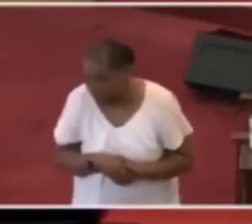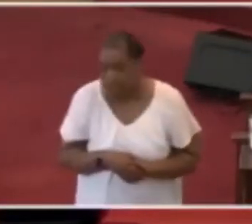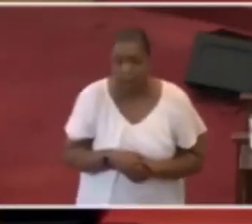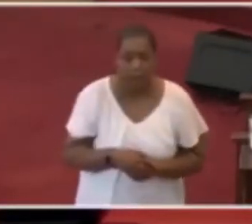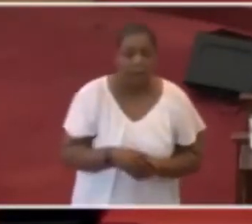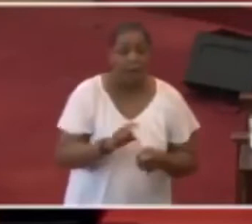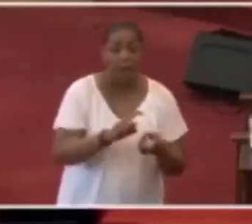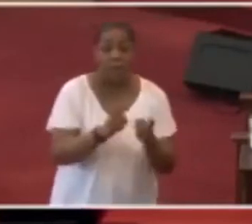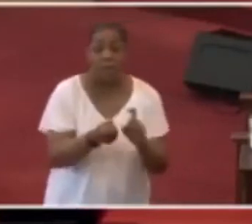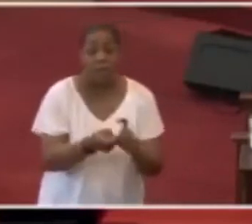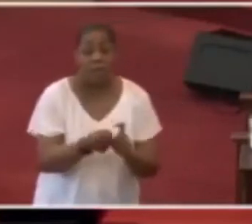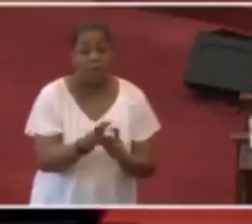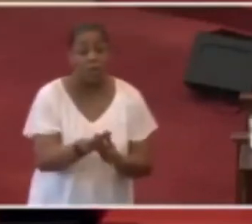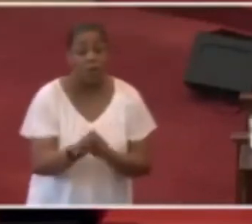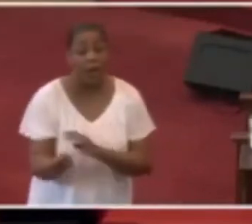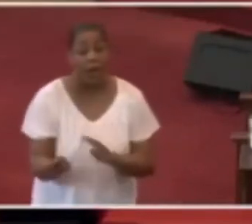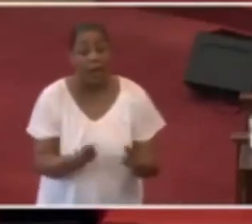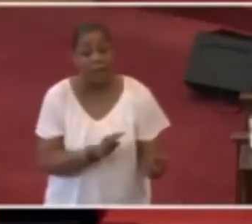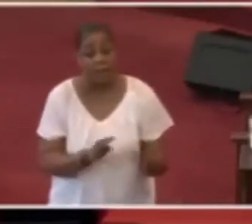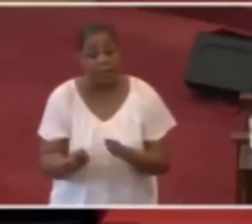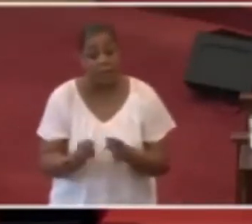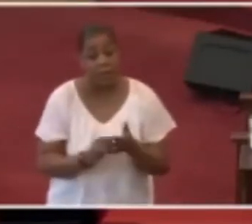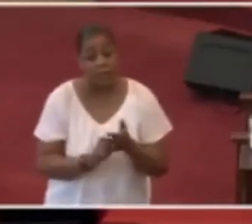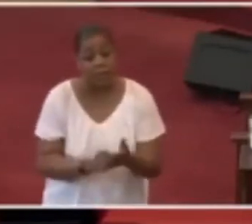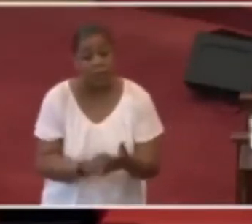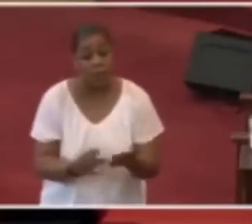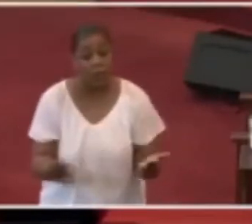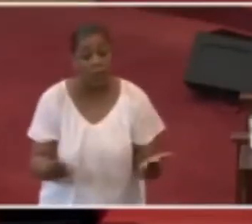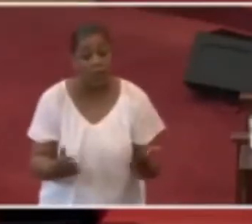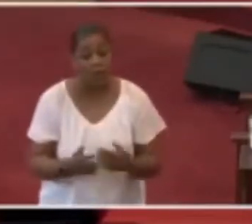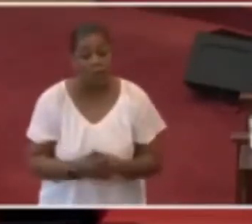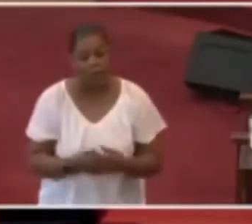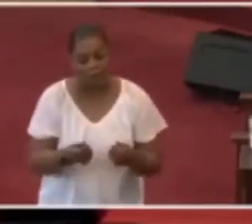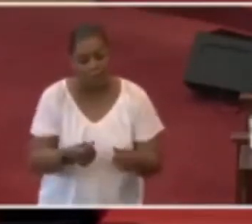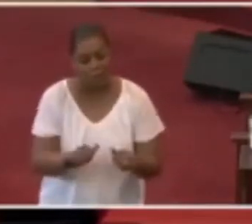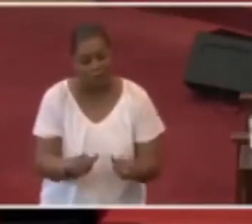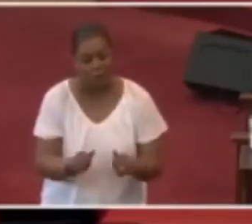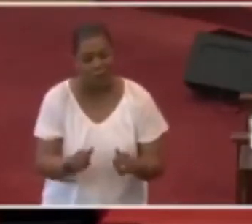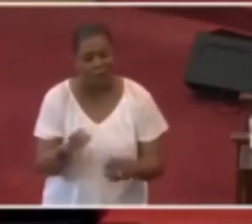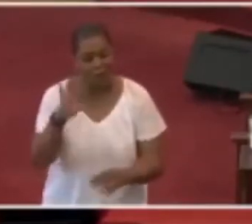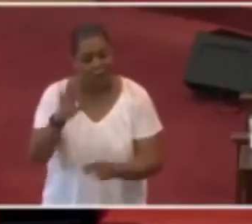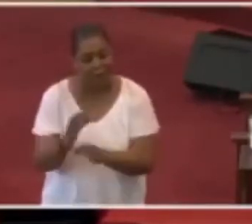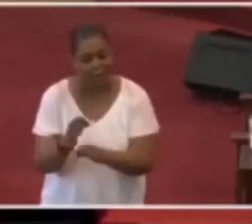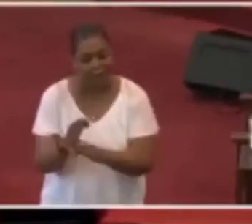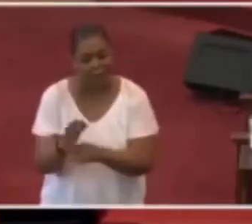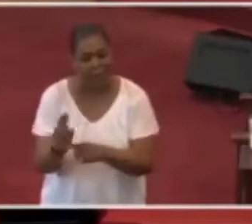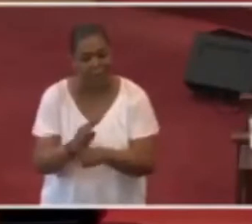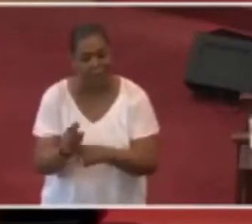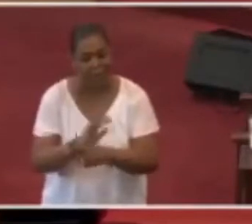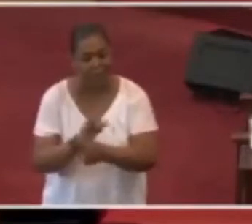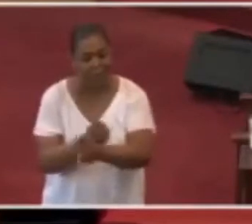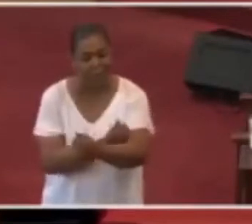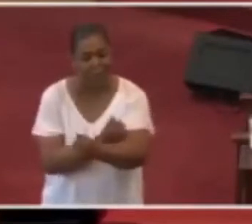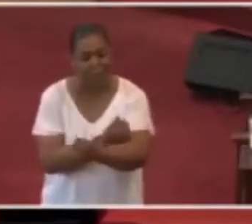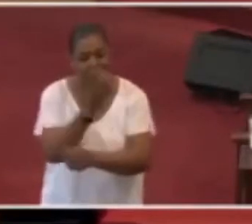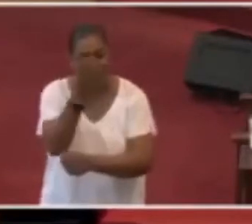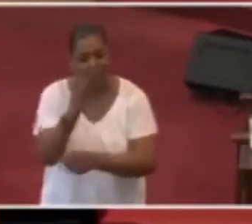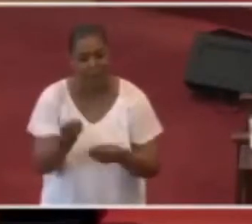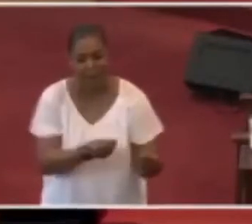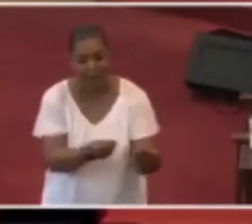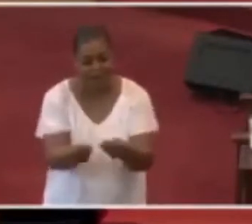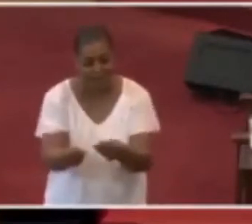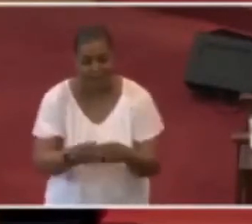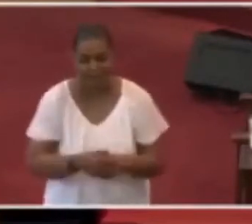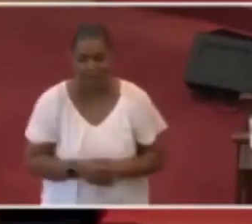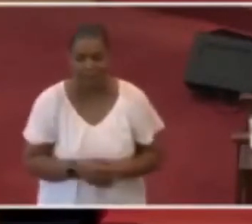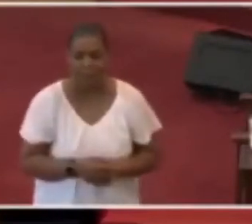alter and transform your actions that will reveal that you are attempting to steward faithfully the authority that the Lord has given